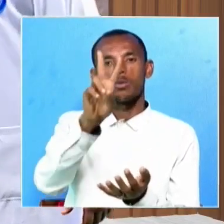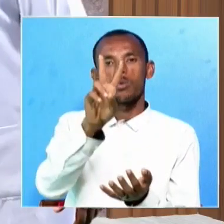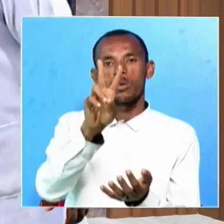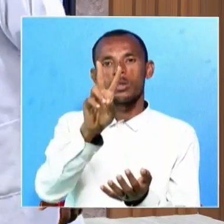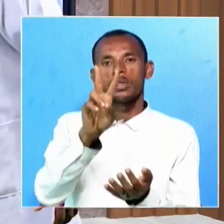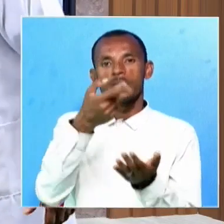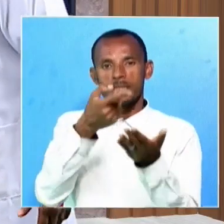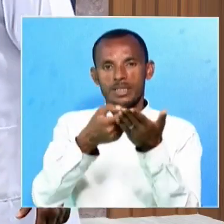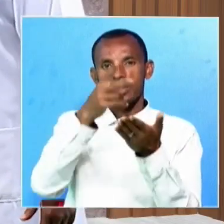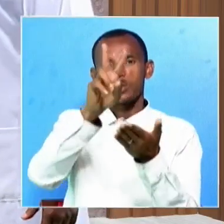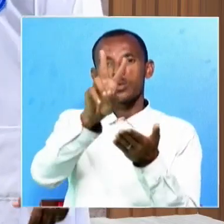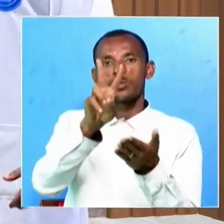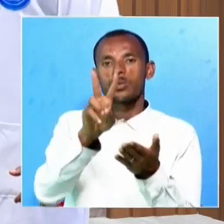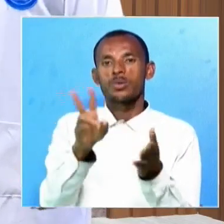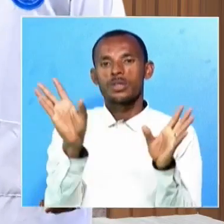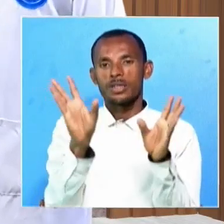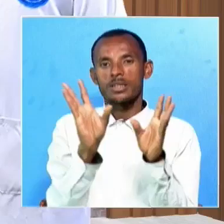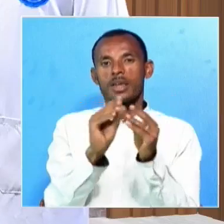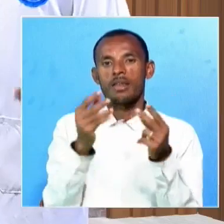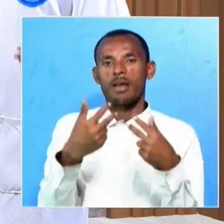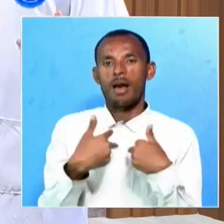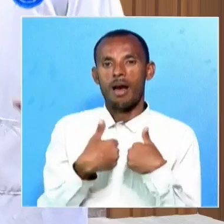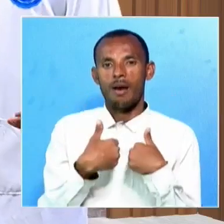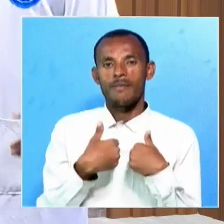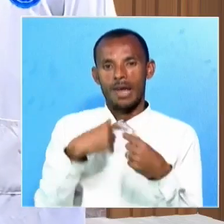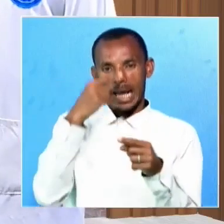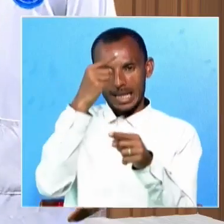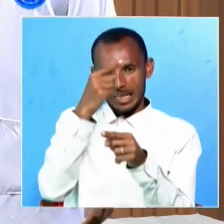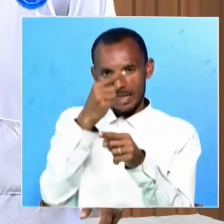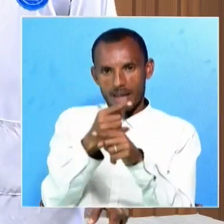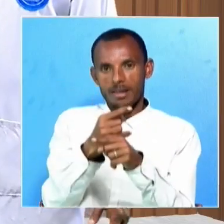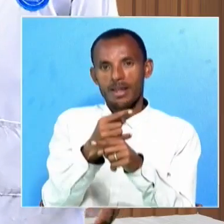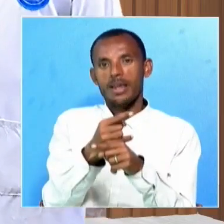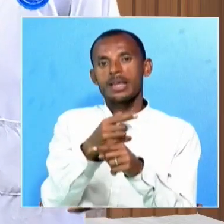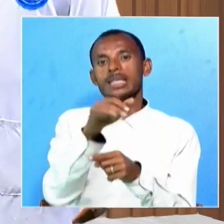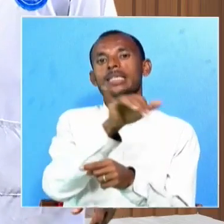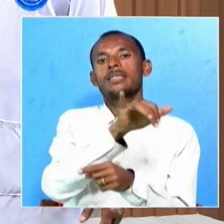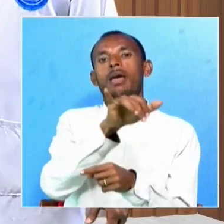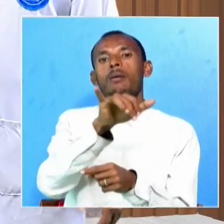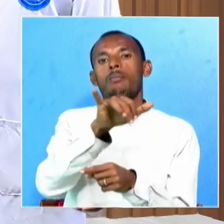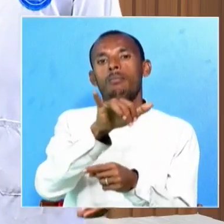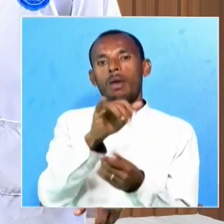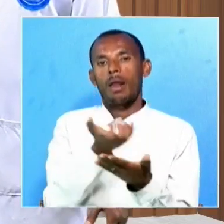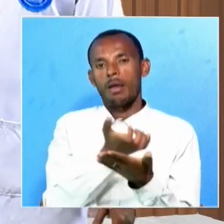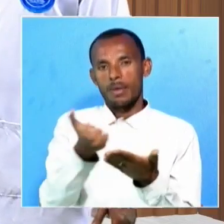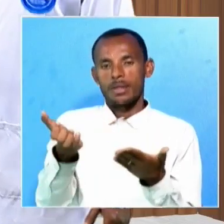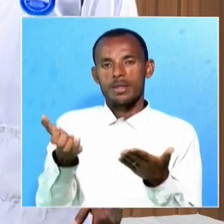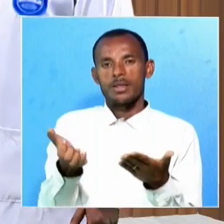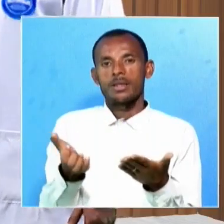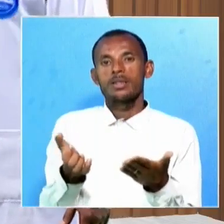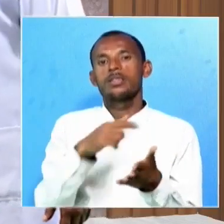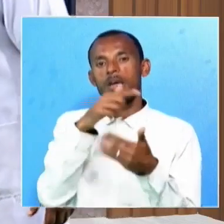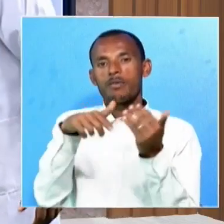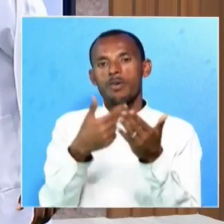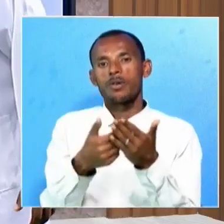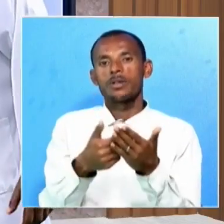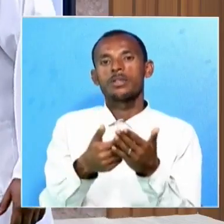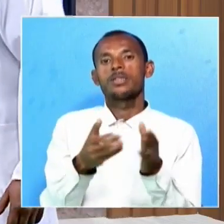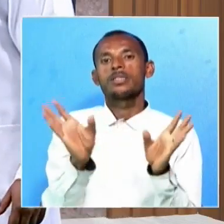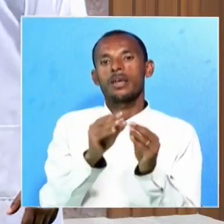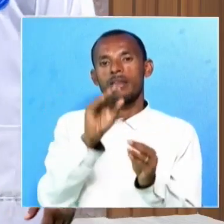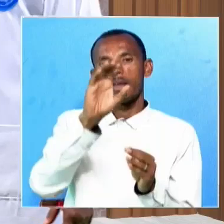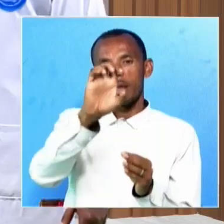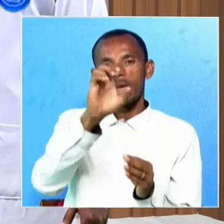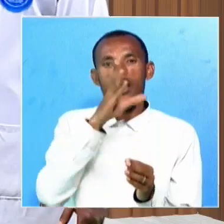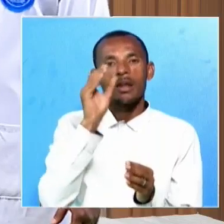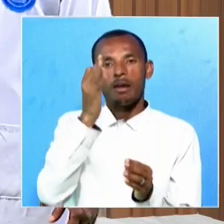So these two sets have exactly the same element. Therefore, set E and